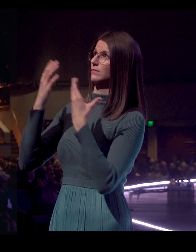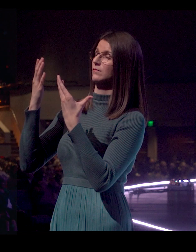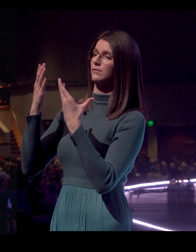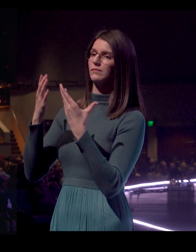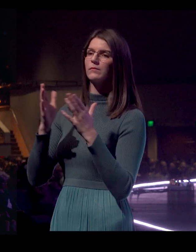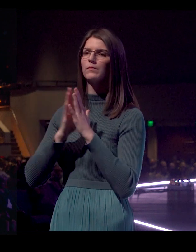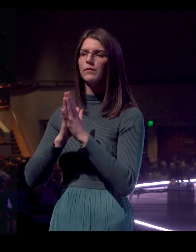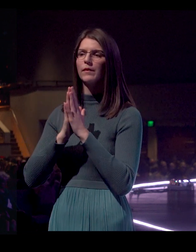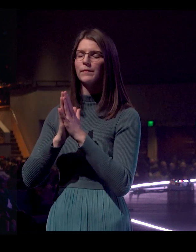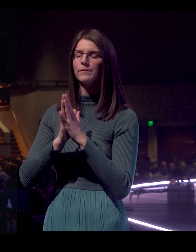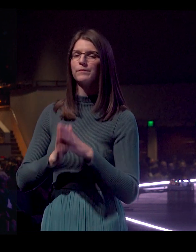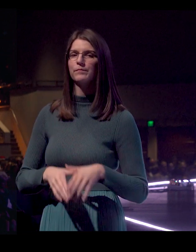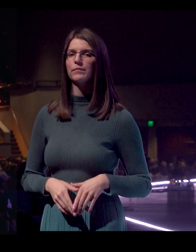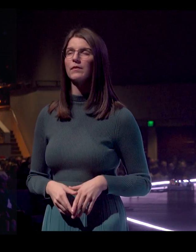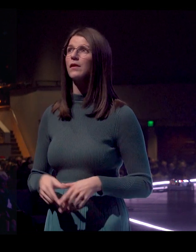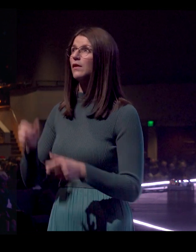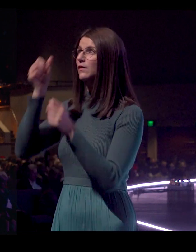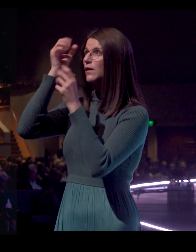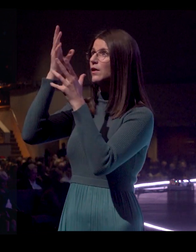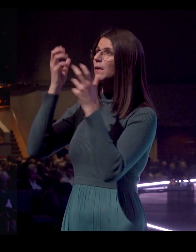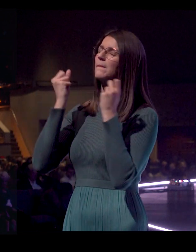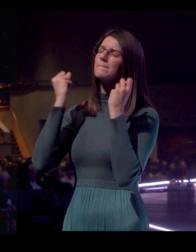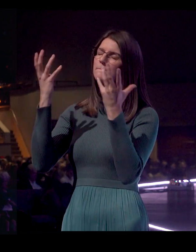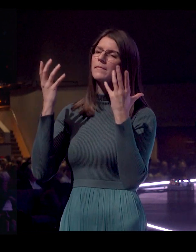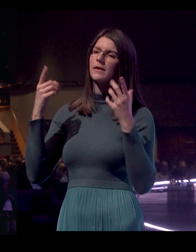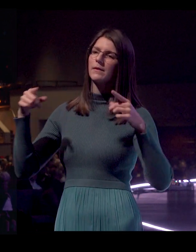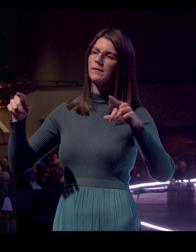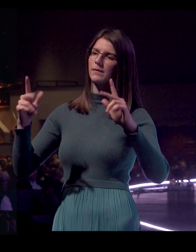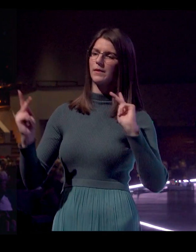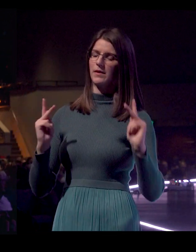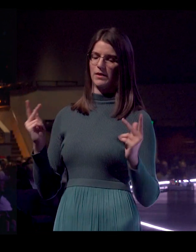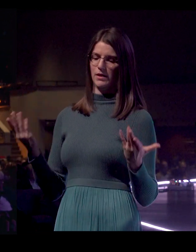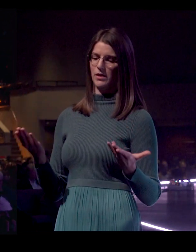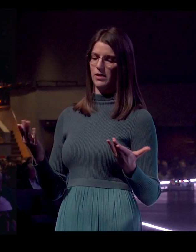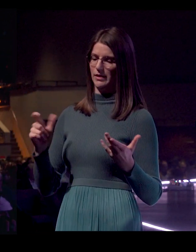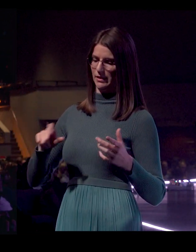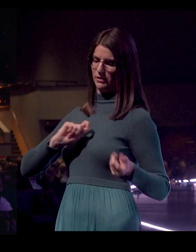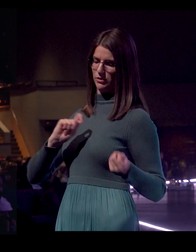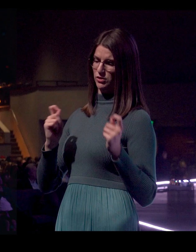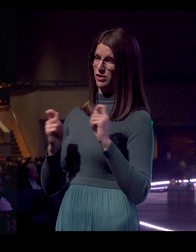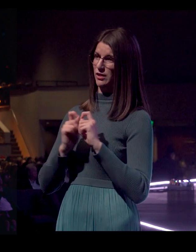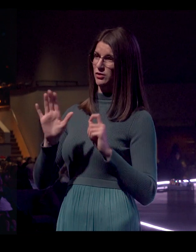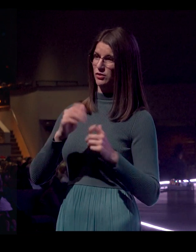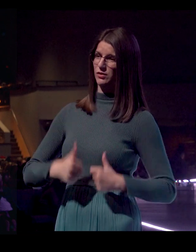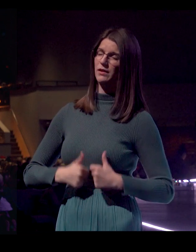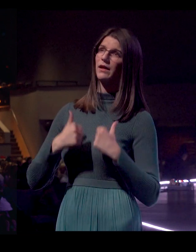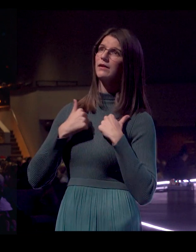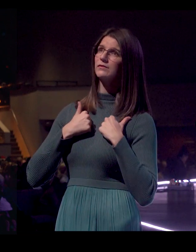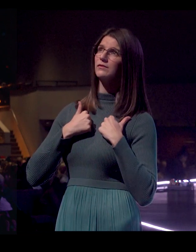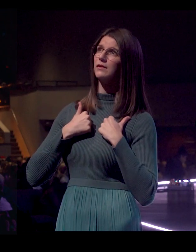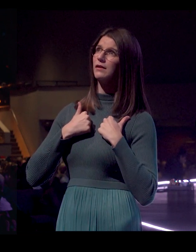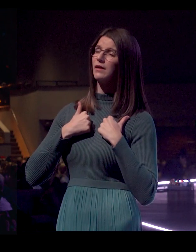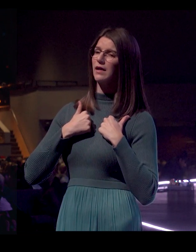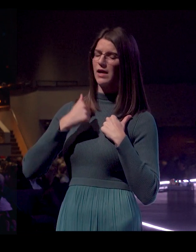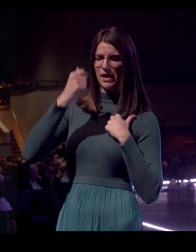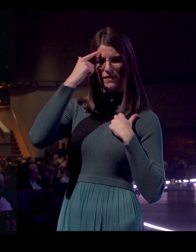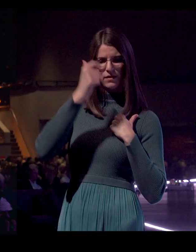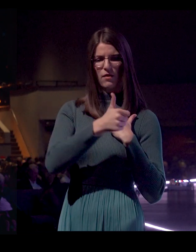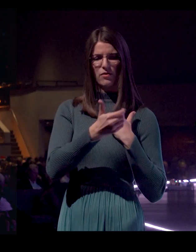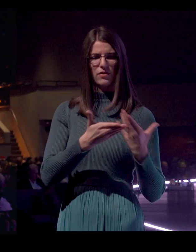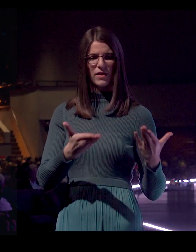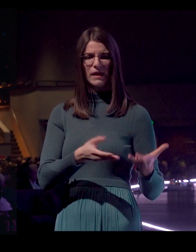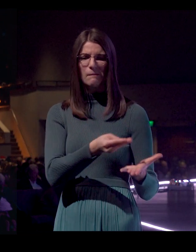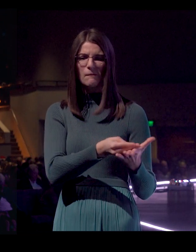need change in life. And we think it's going to come from something else, more money or a relationship or something else. But God,